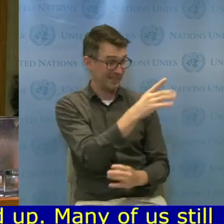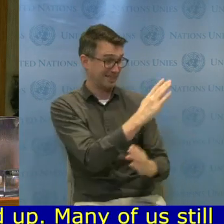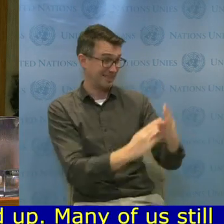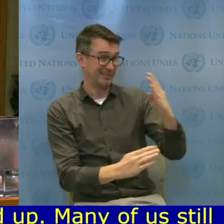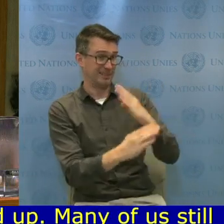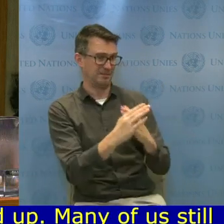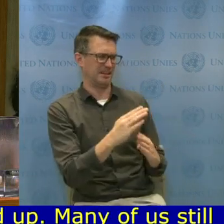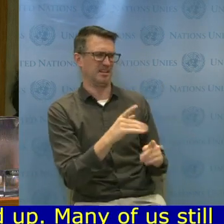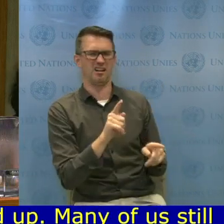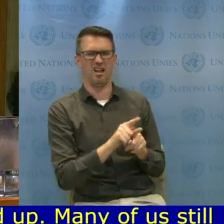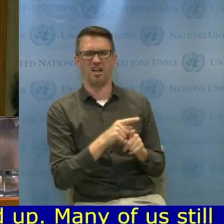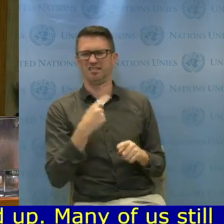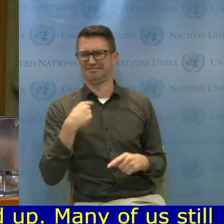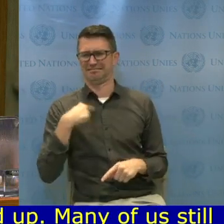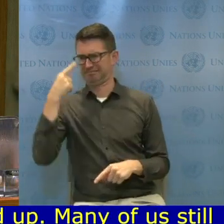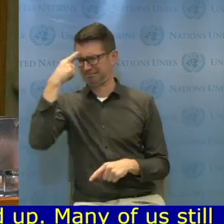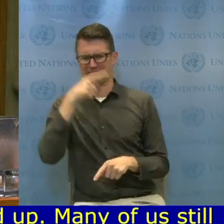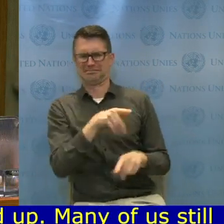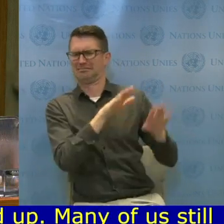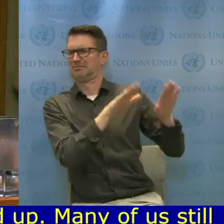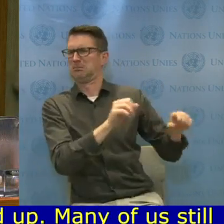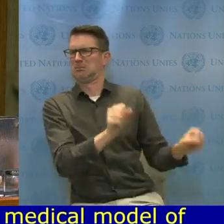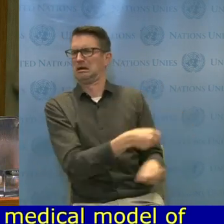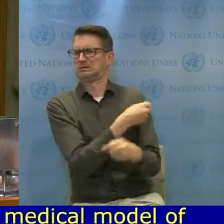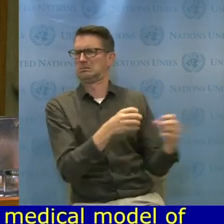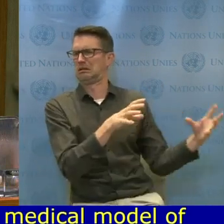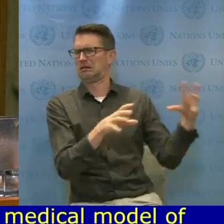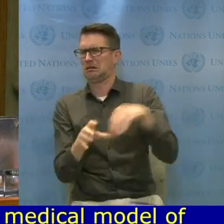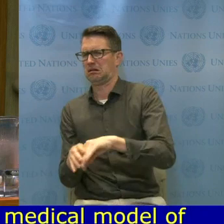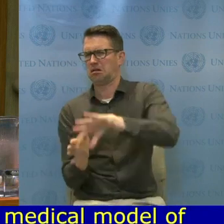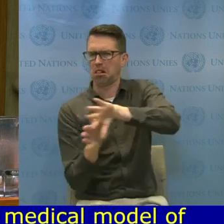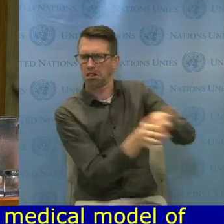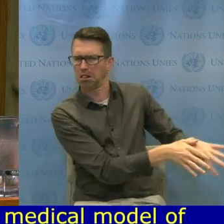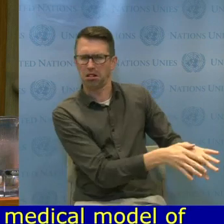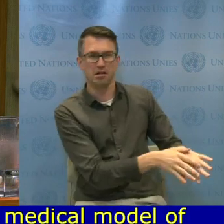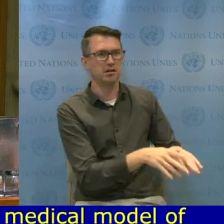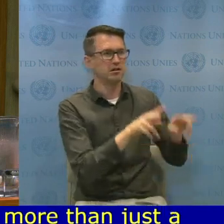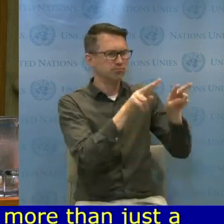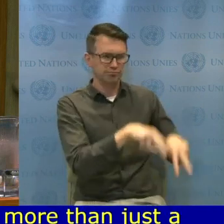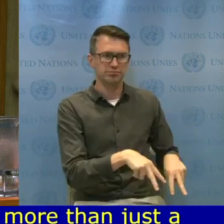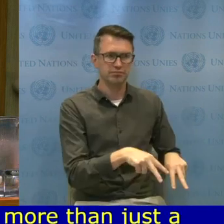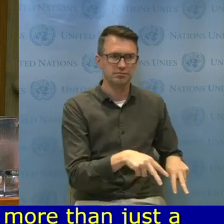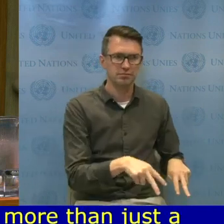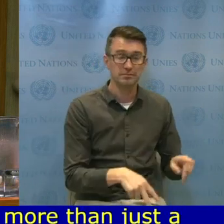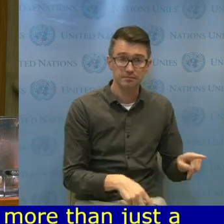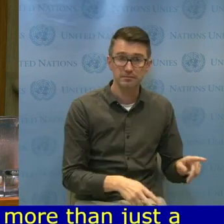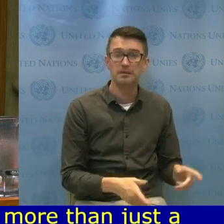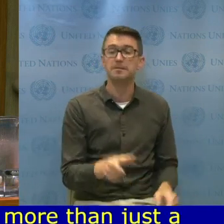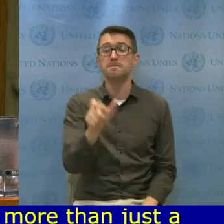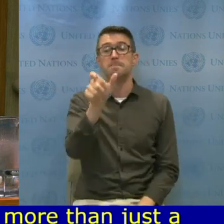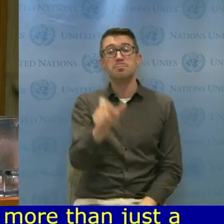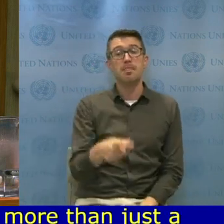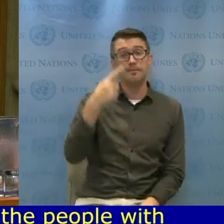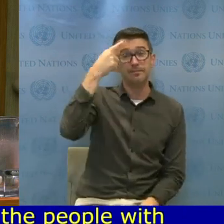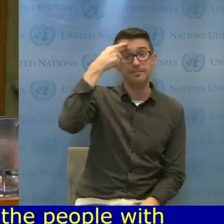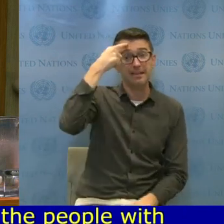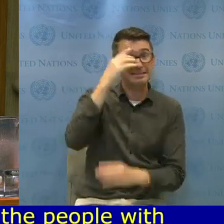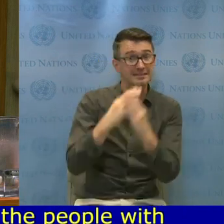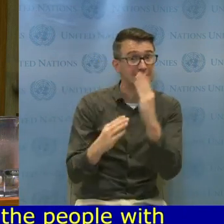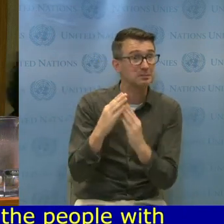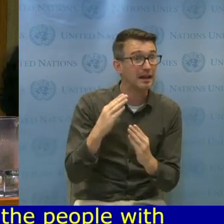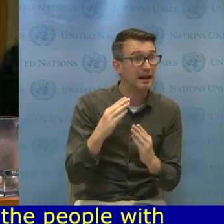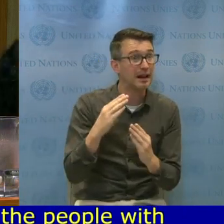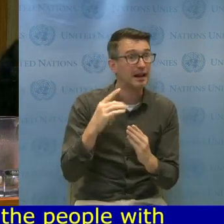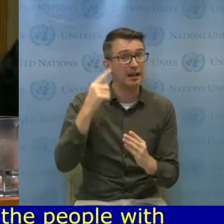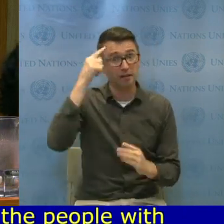means the people with intellectual disabilities are more likely to experience poor treatment and health care. We die much